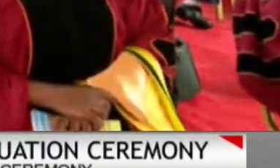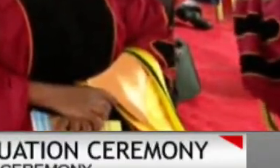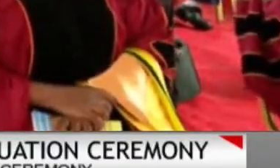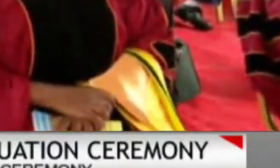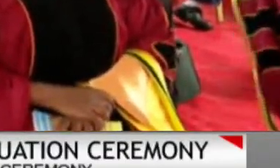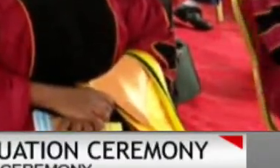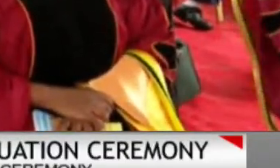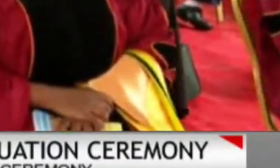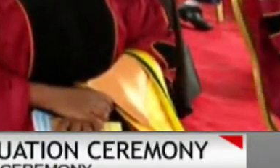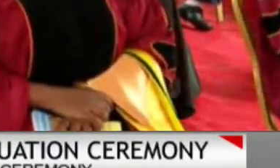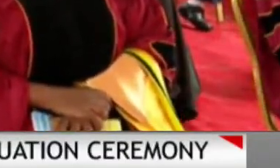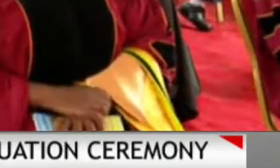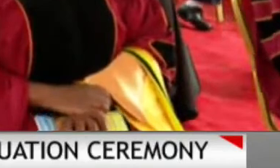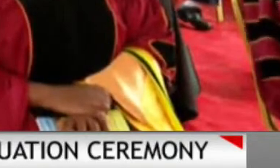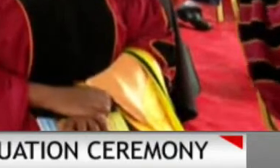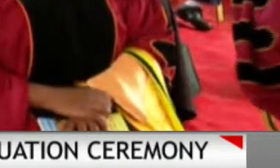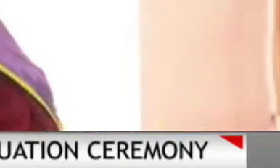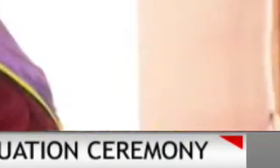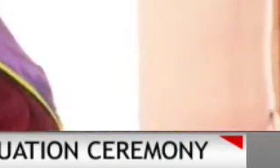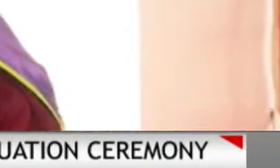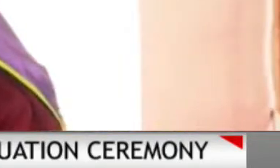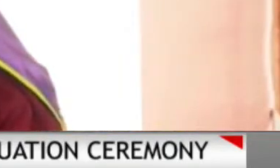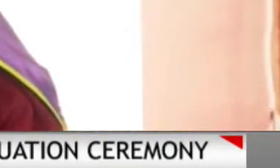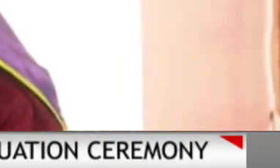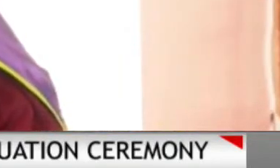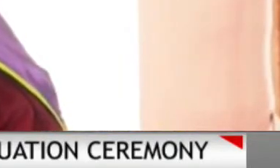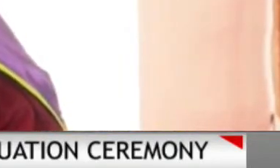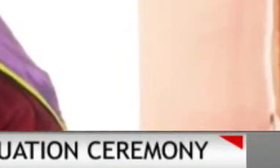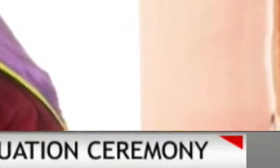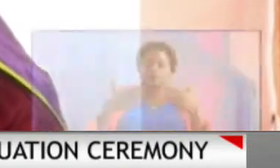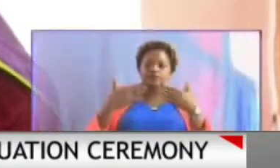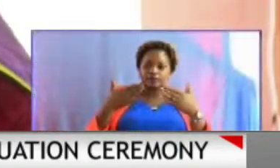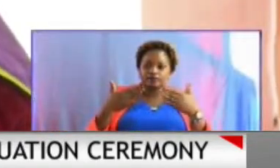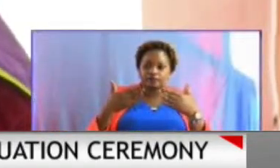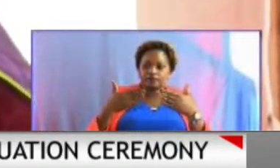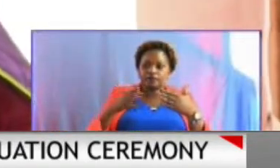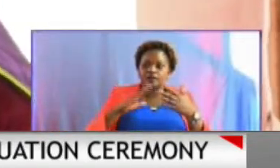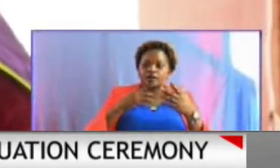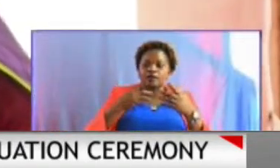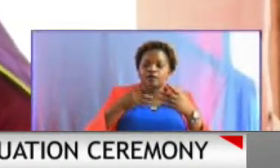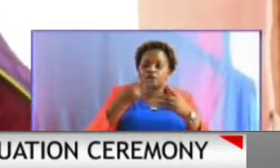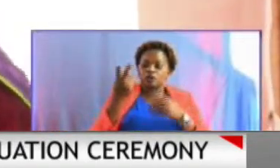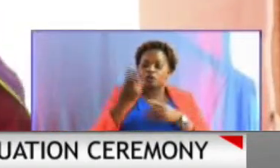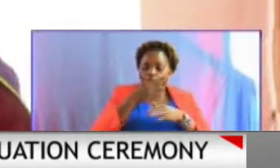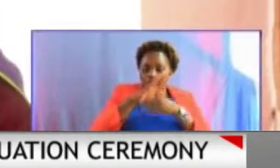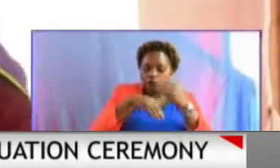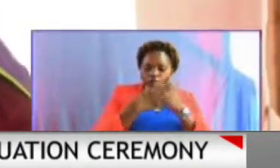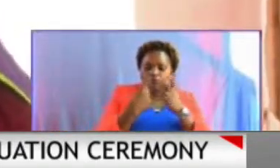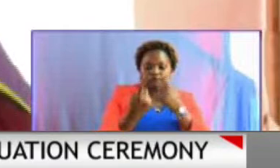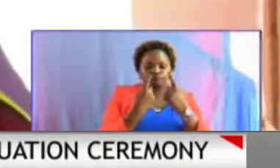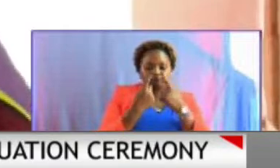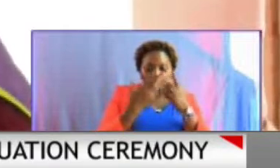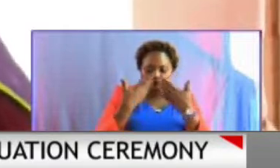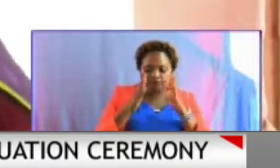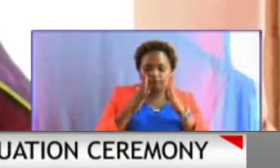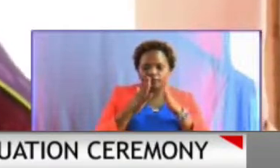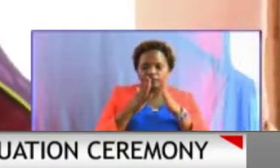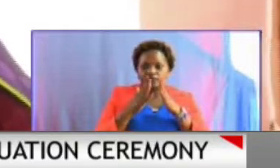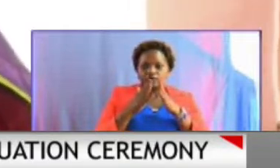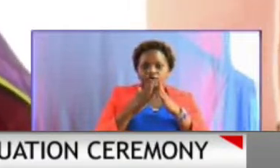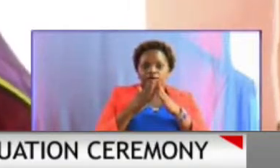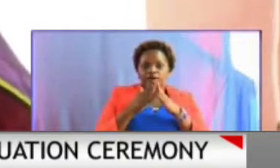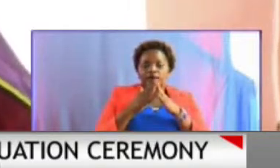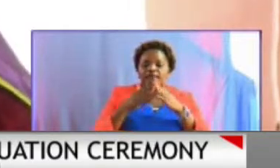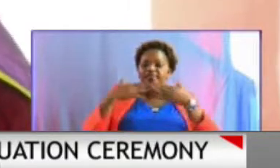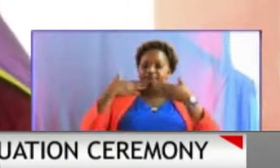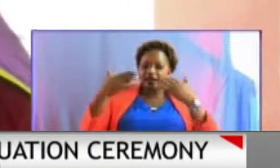Thank you very much. We appreciate our speakers. Our beloved Chancellor,